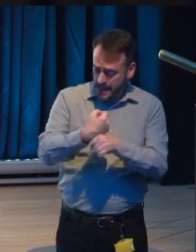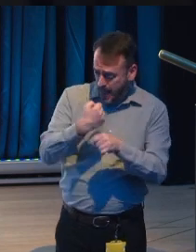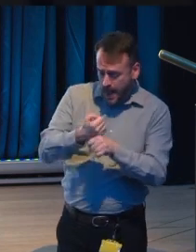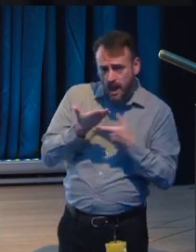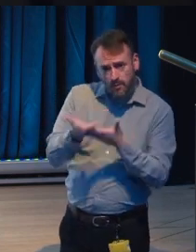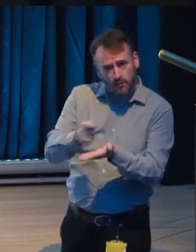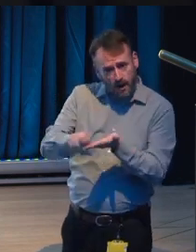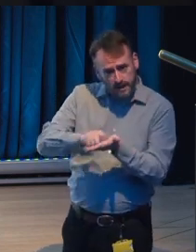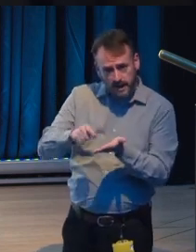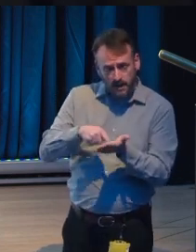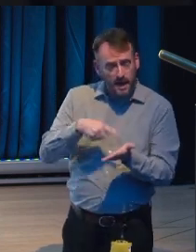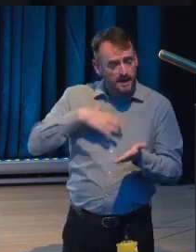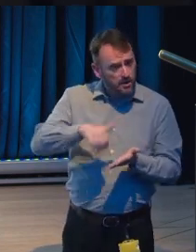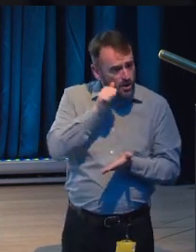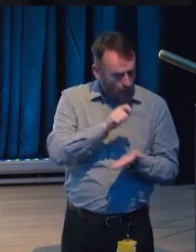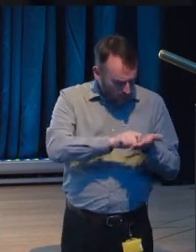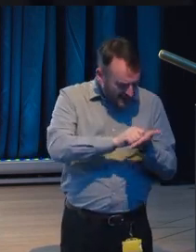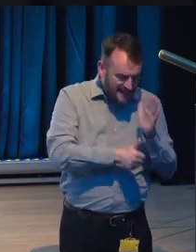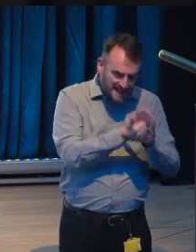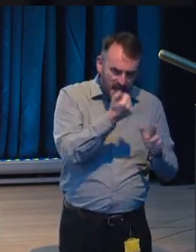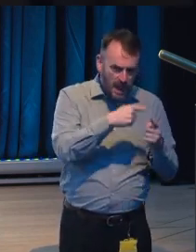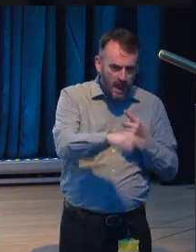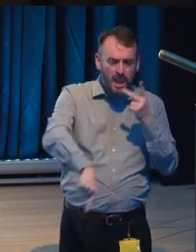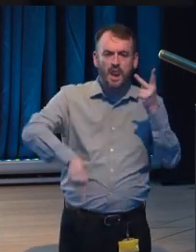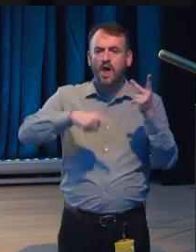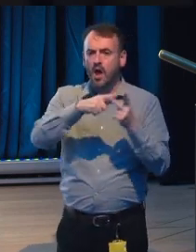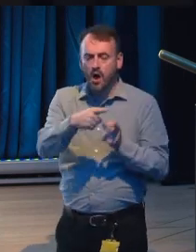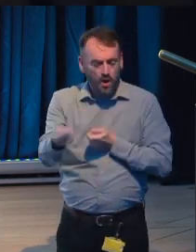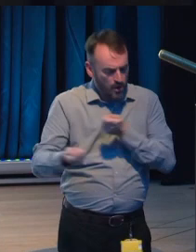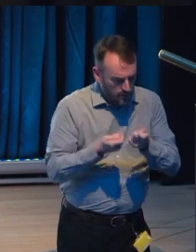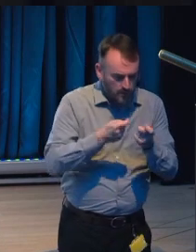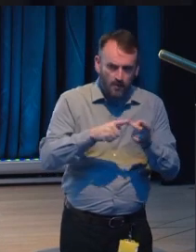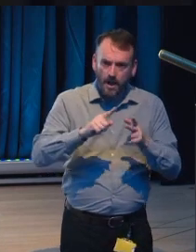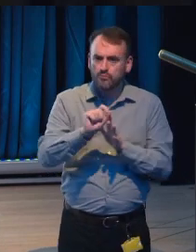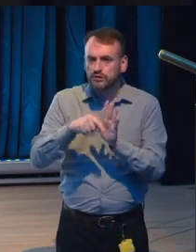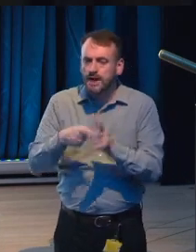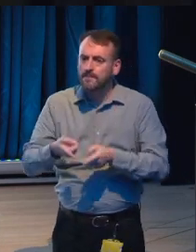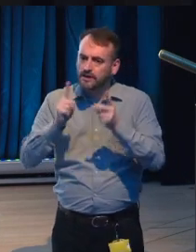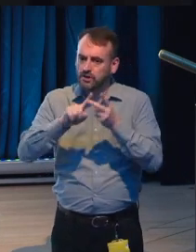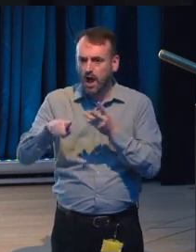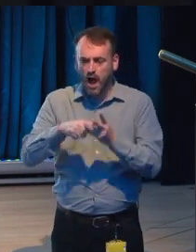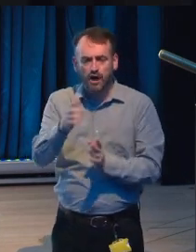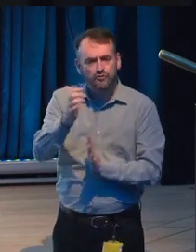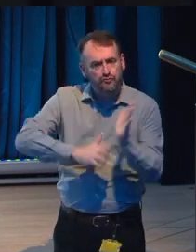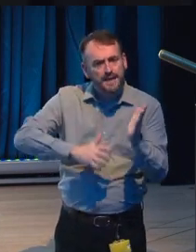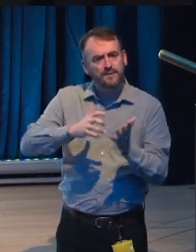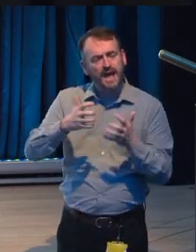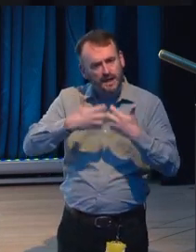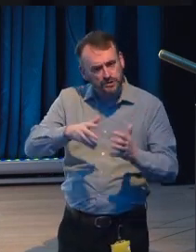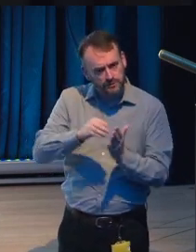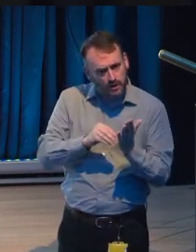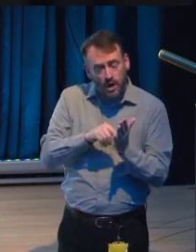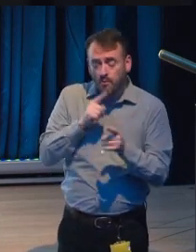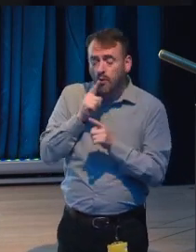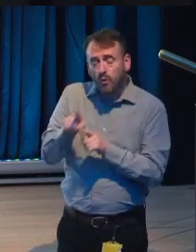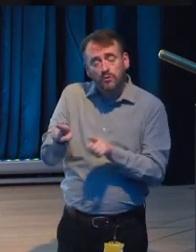writing, but also being an expert collaborator, being a competent project manager, being able to use scripting engines, and also having a working understanding of game